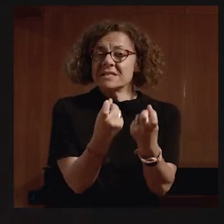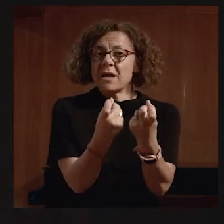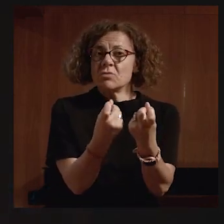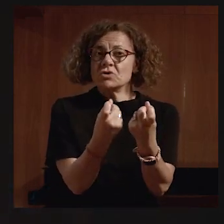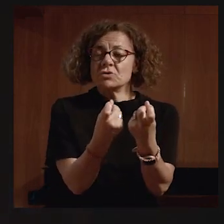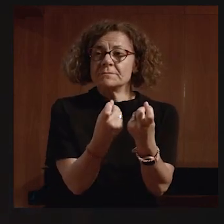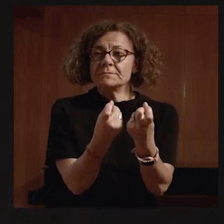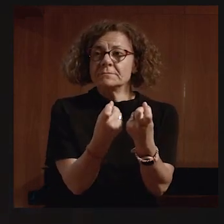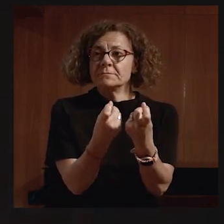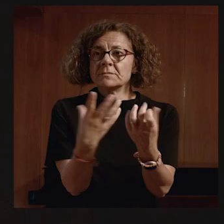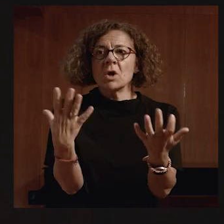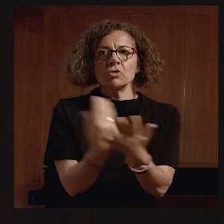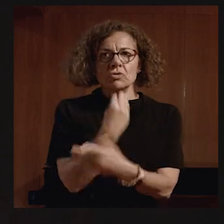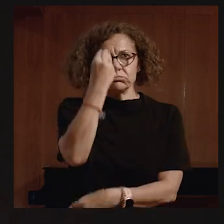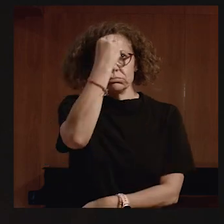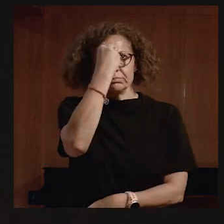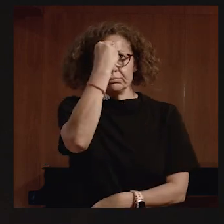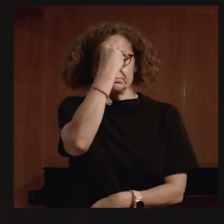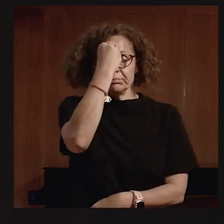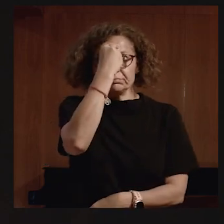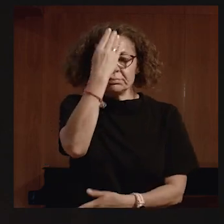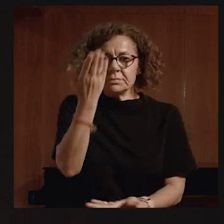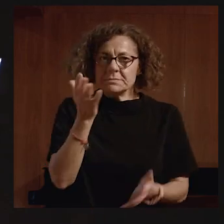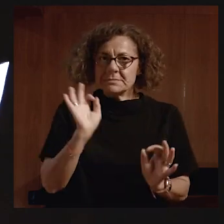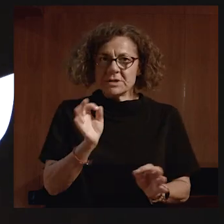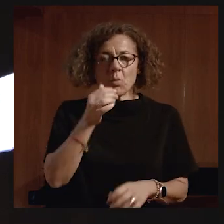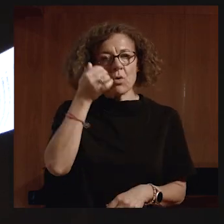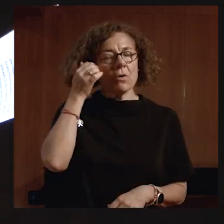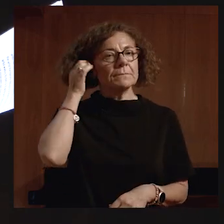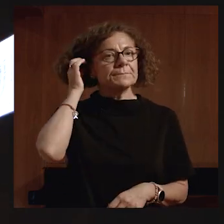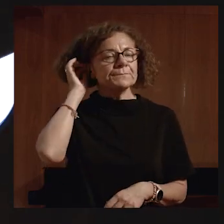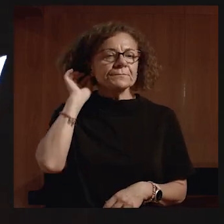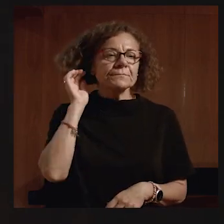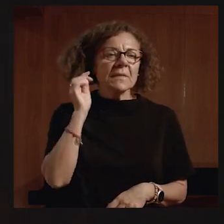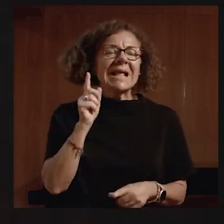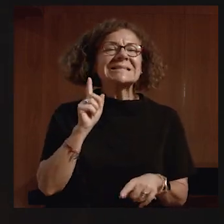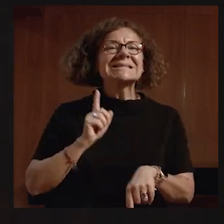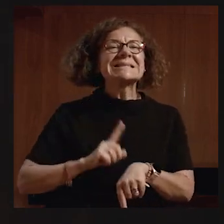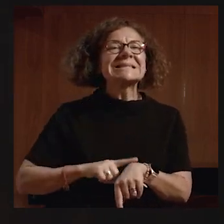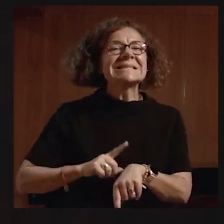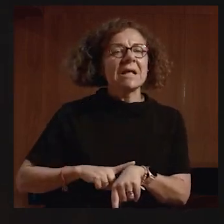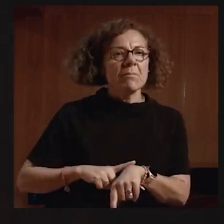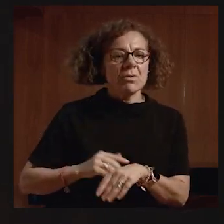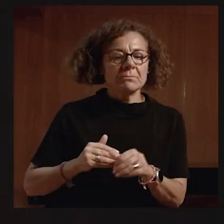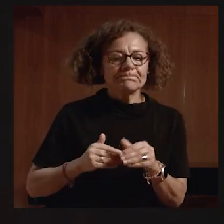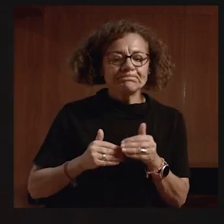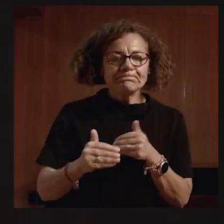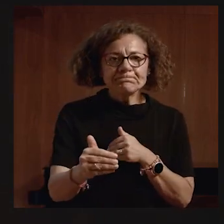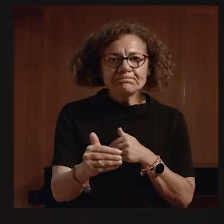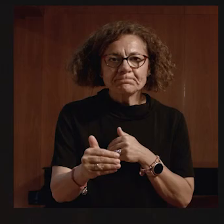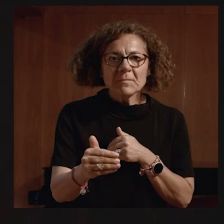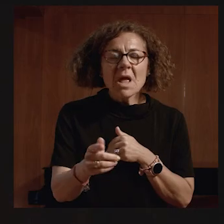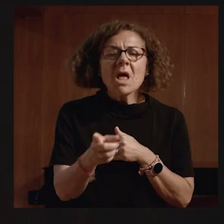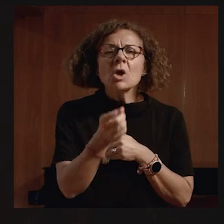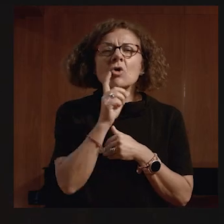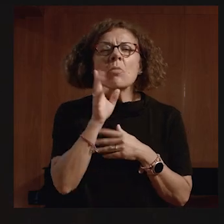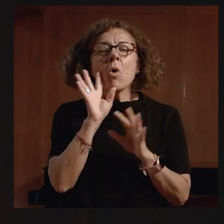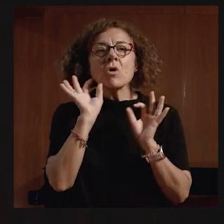lives. How long and how realistic can your ambition go if you're not earning any money?